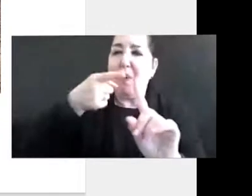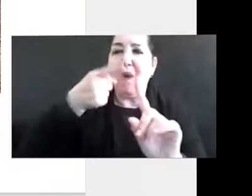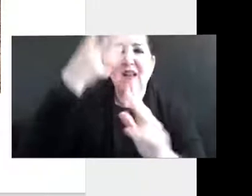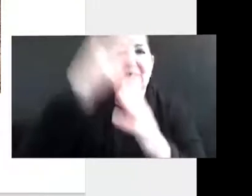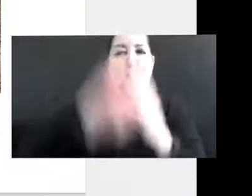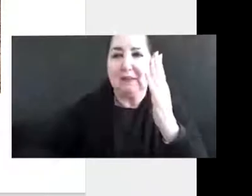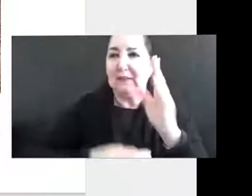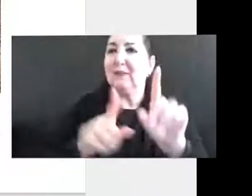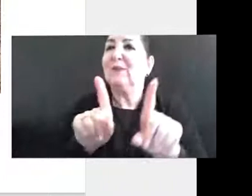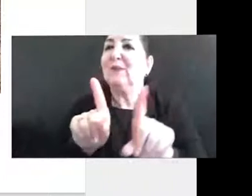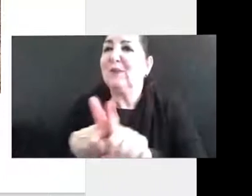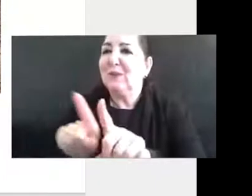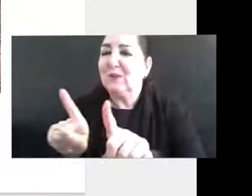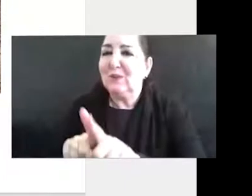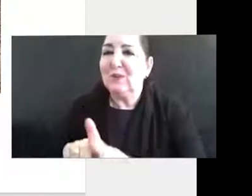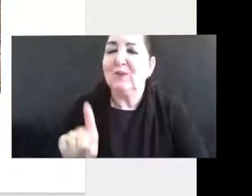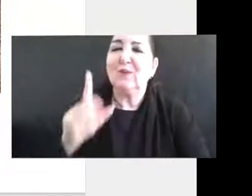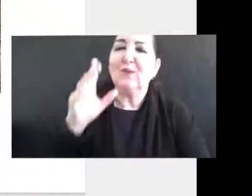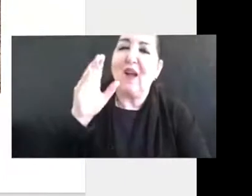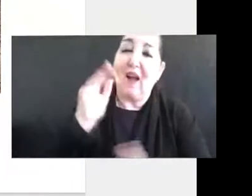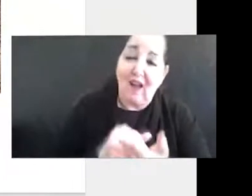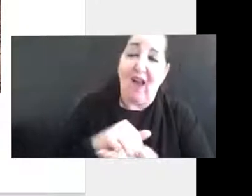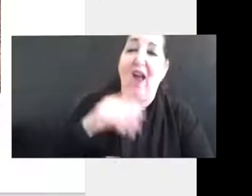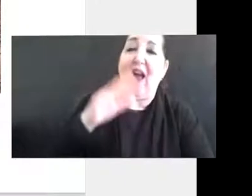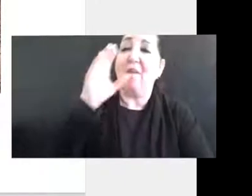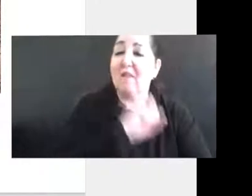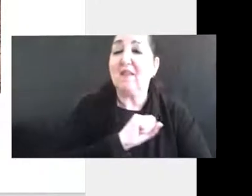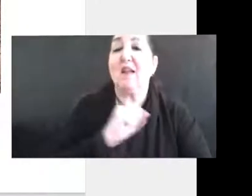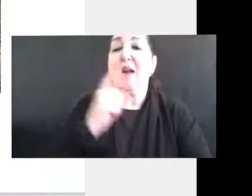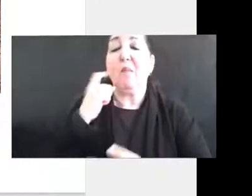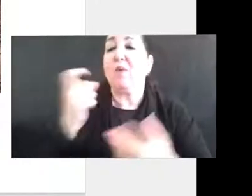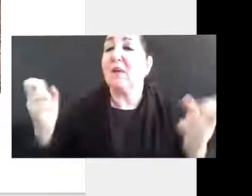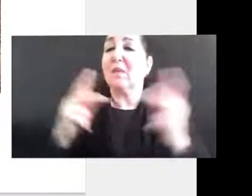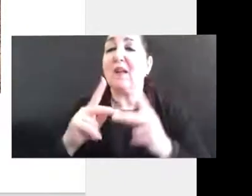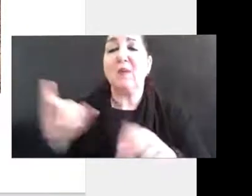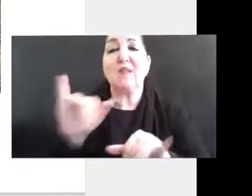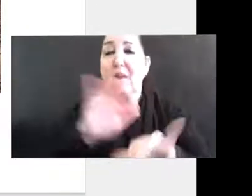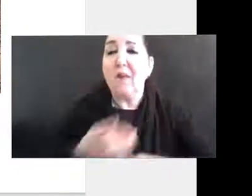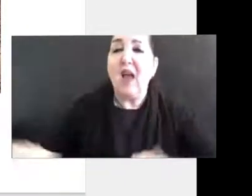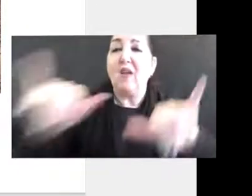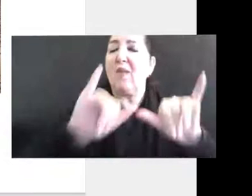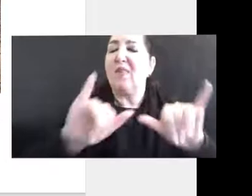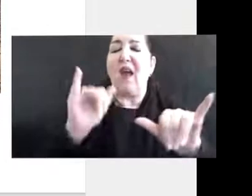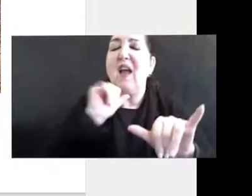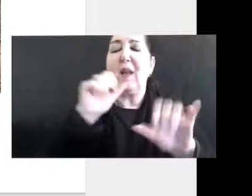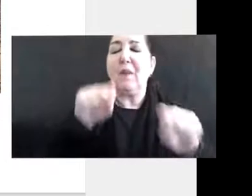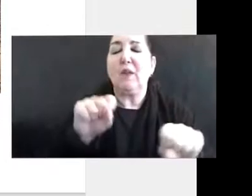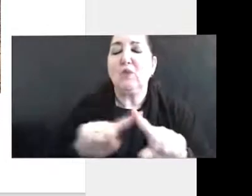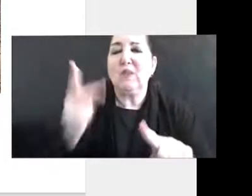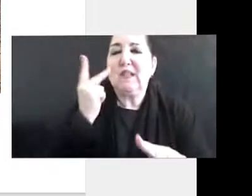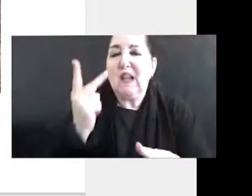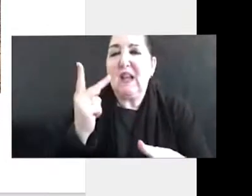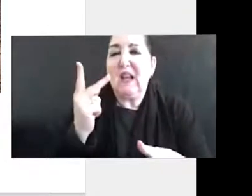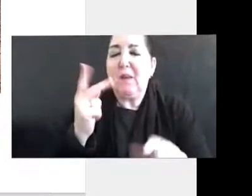again, you know, when we think about it, from, because we come back to that same, you know, hegemony, of that inability to